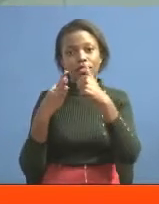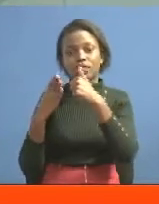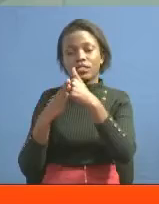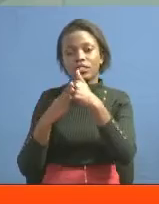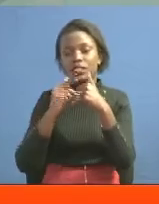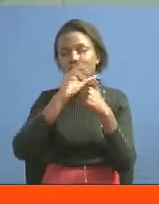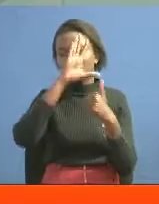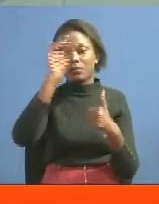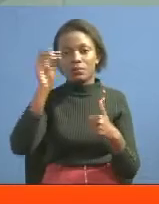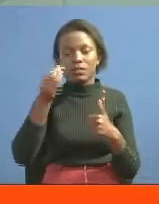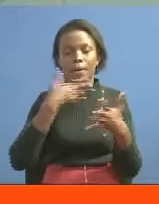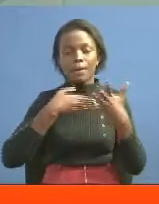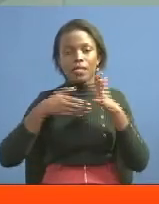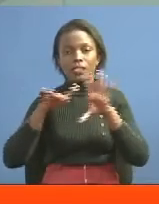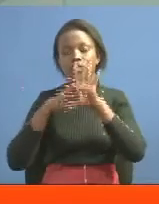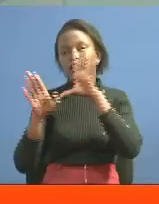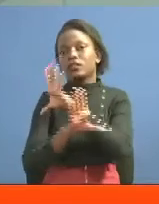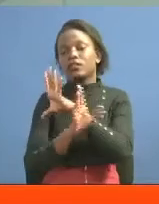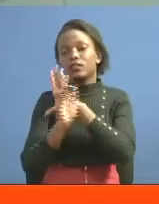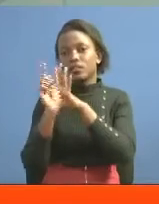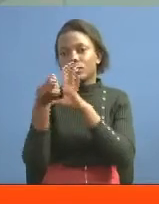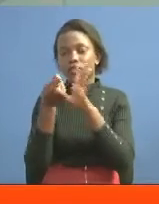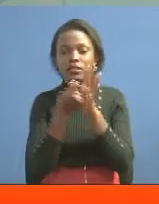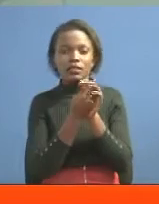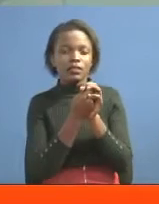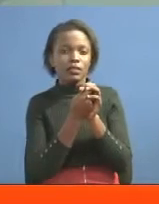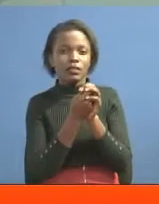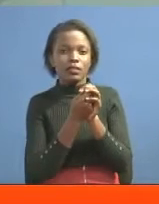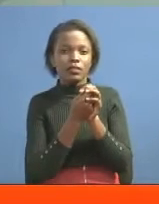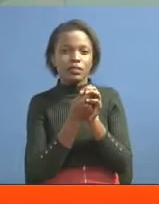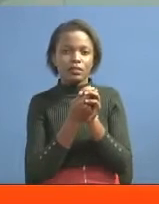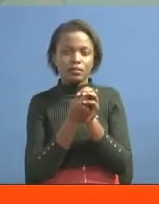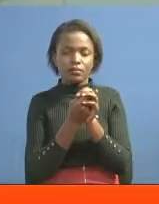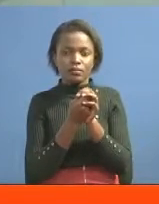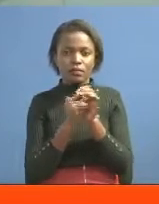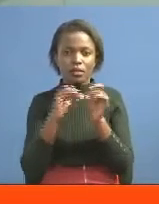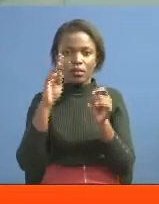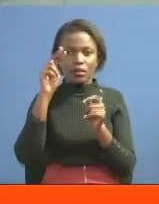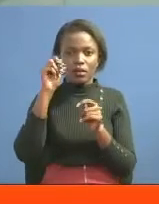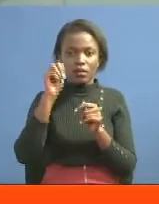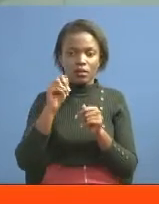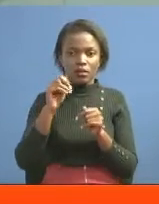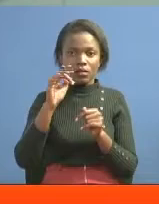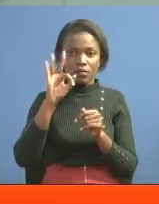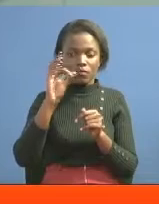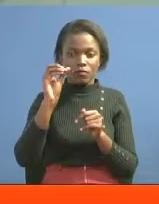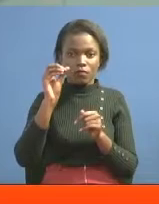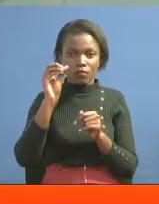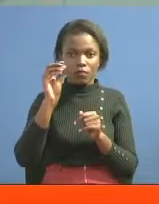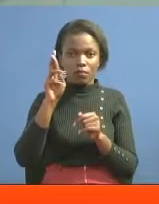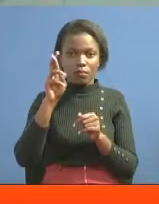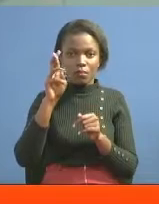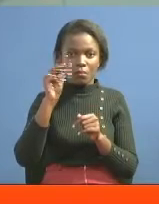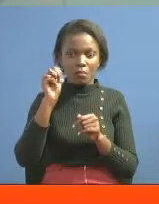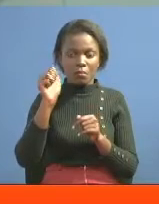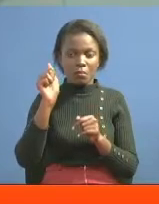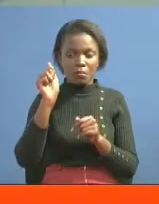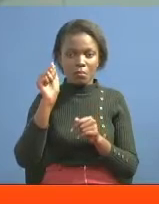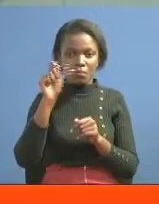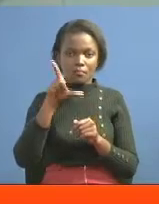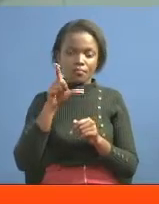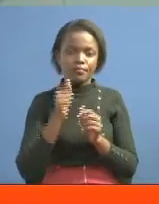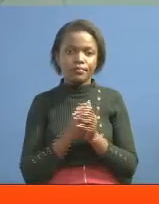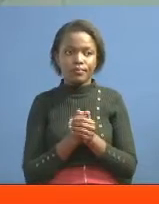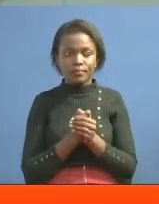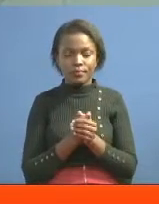79% of businesses in Kenya, or SMEs, are actually informal. In other words, these are people we refer to as a grey economy. These